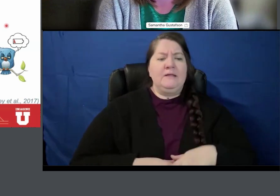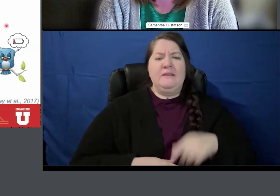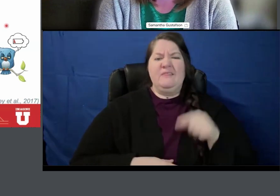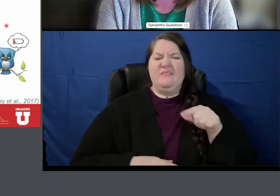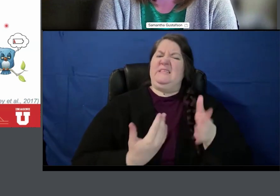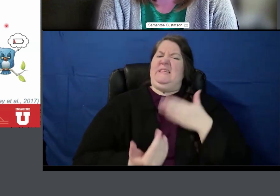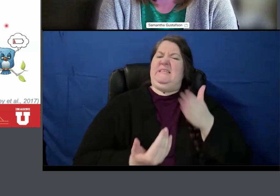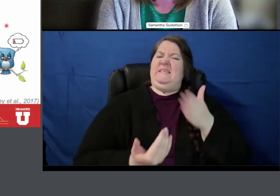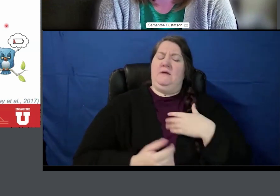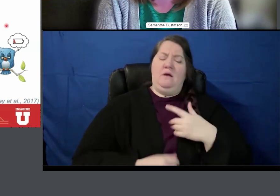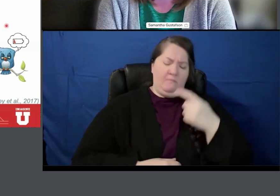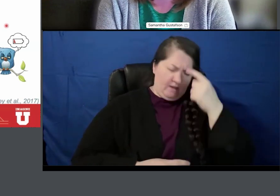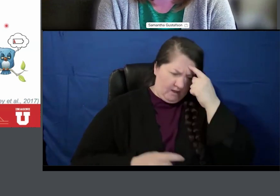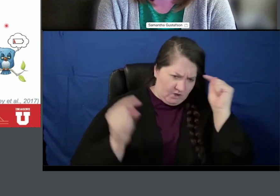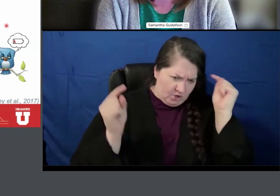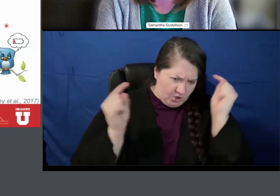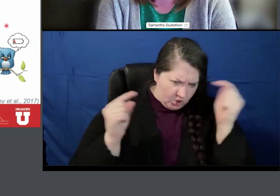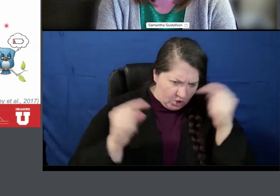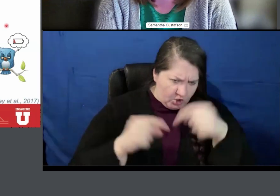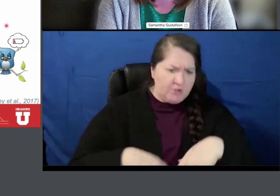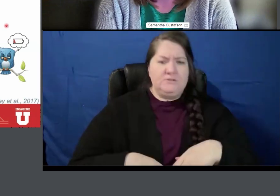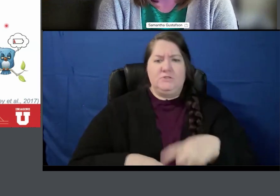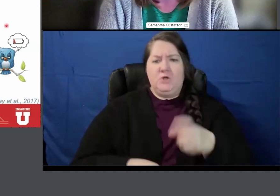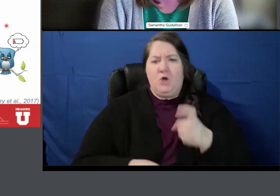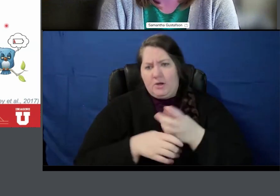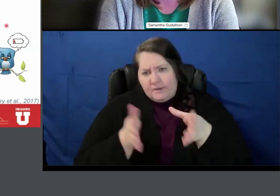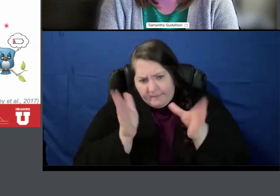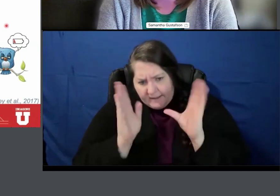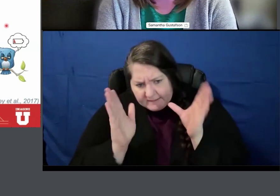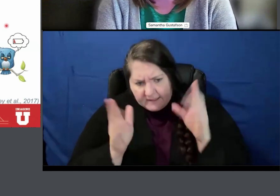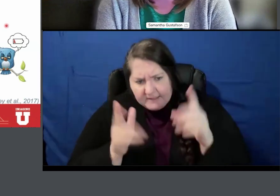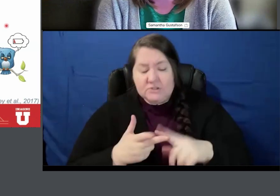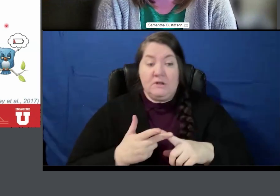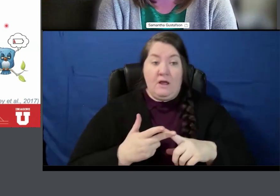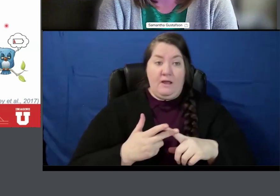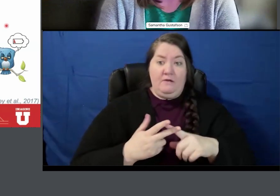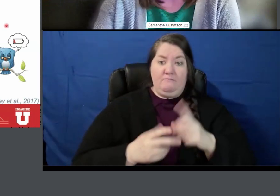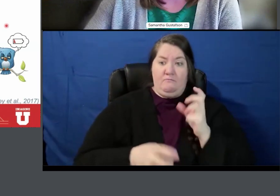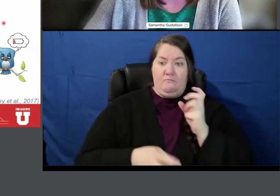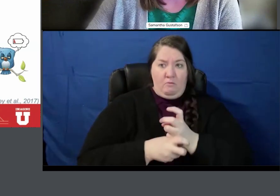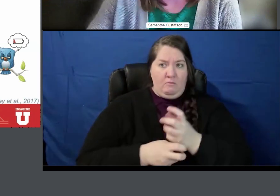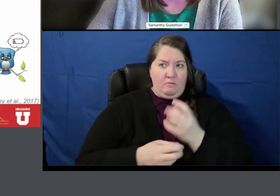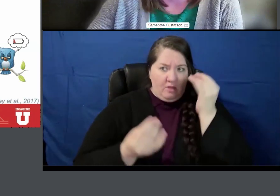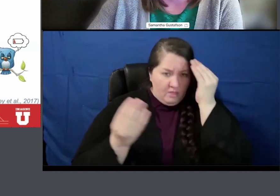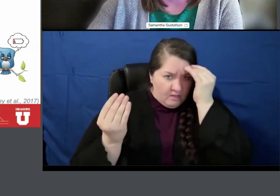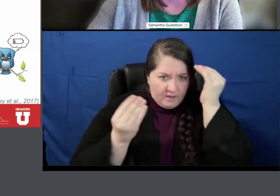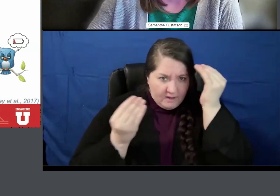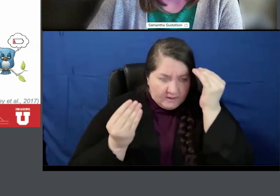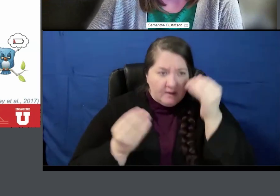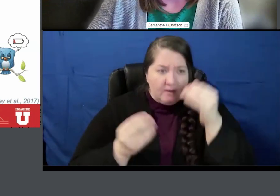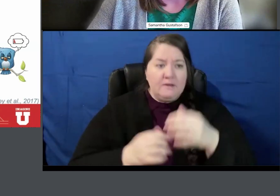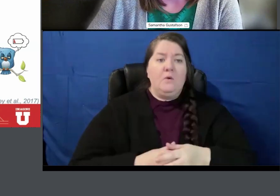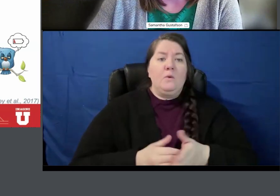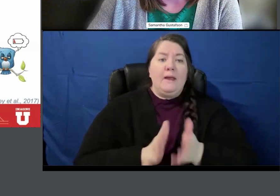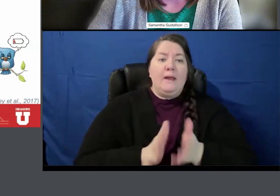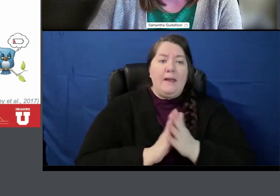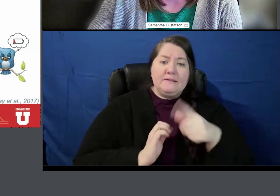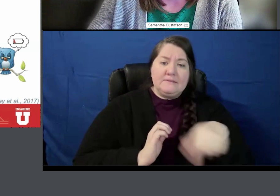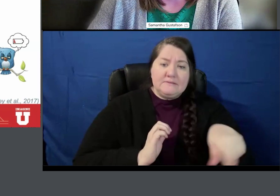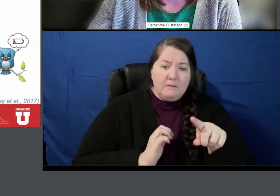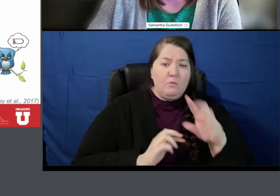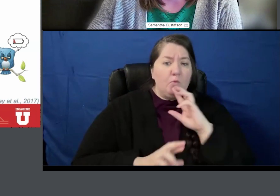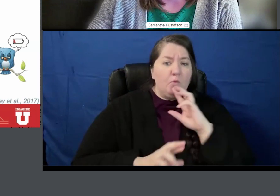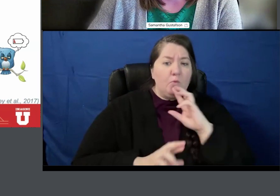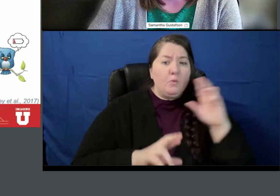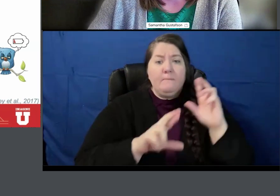My head hurts. It's hard for me to pay attention. And I have trouble thinking. And we asked them to report their